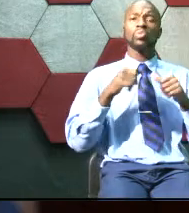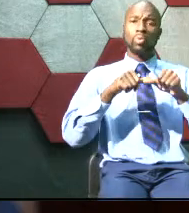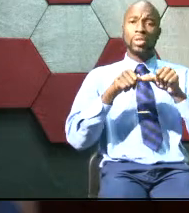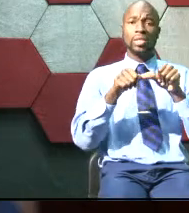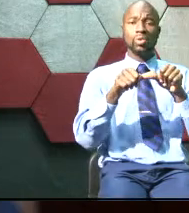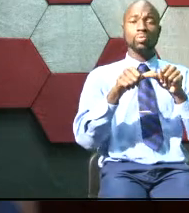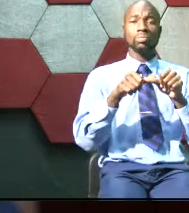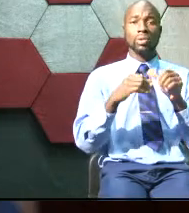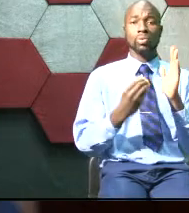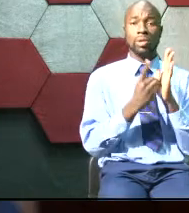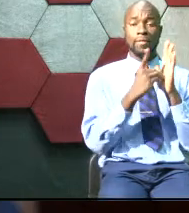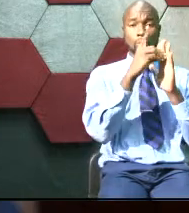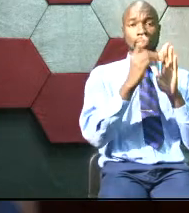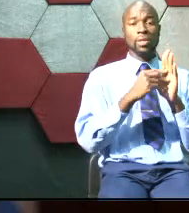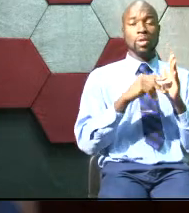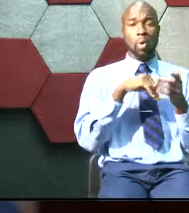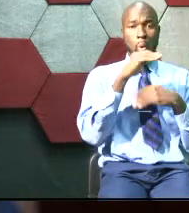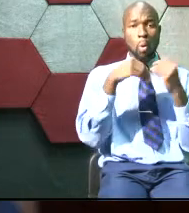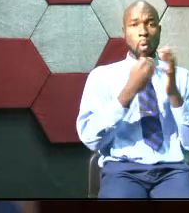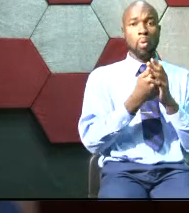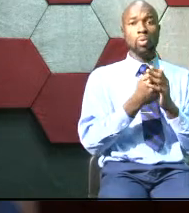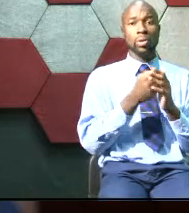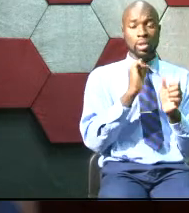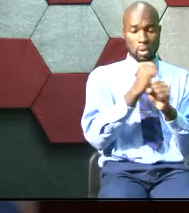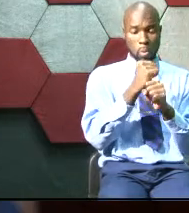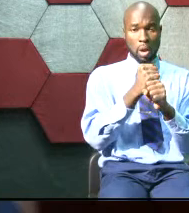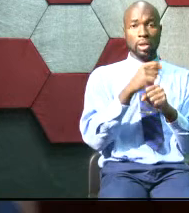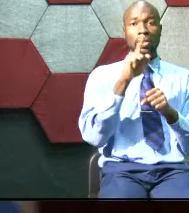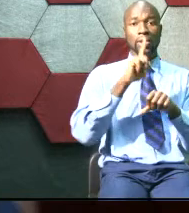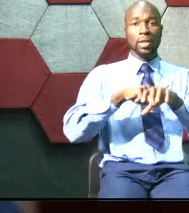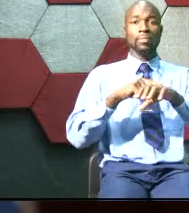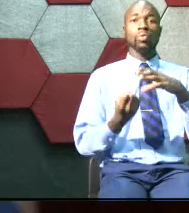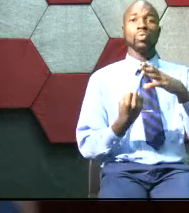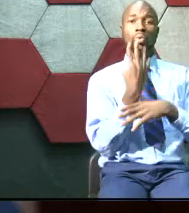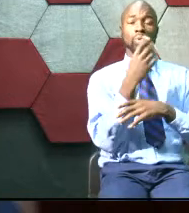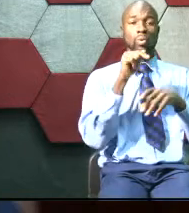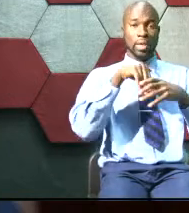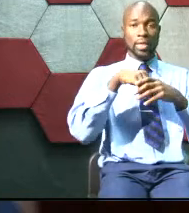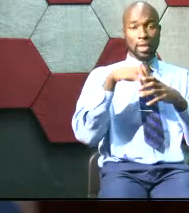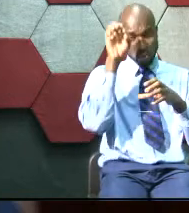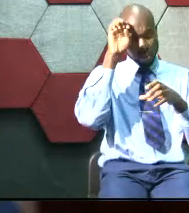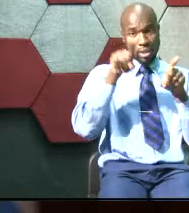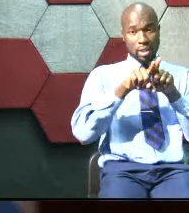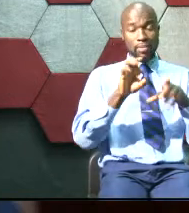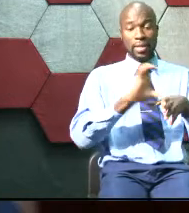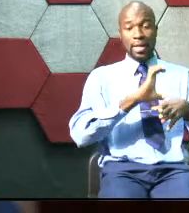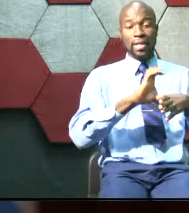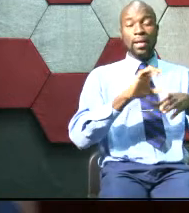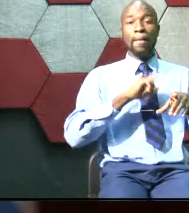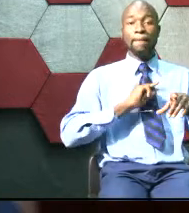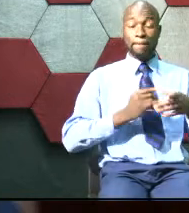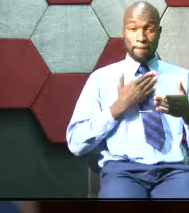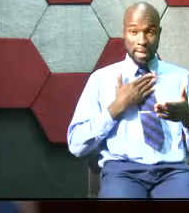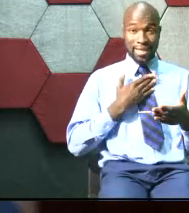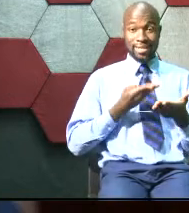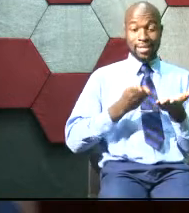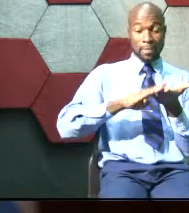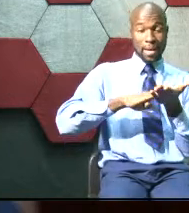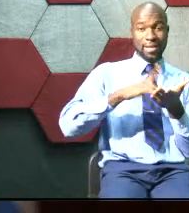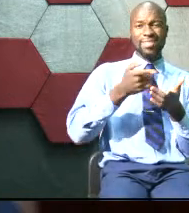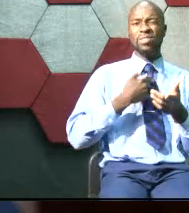to develop the projects even as you grow in your education and careers. My remarks today will be very